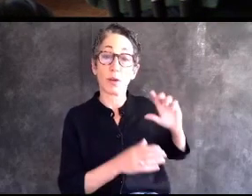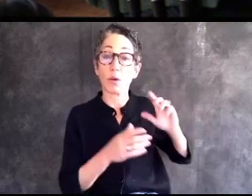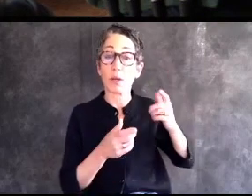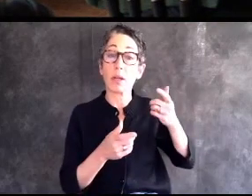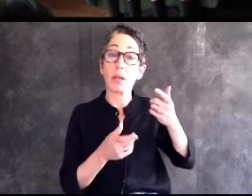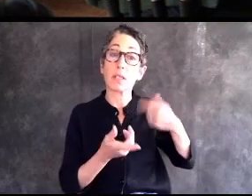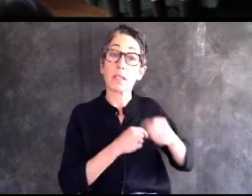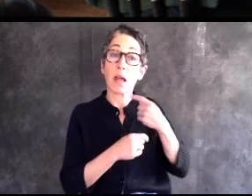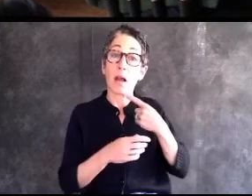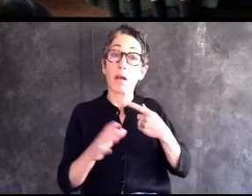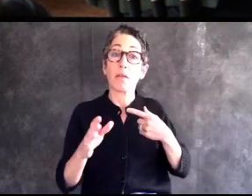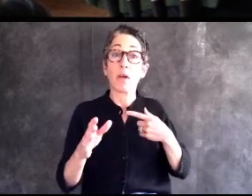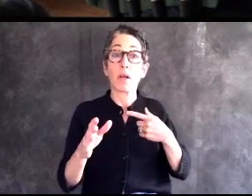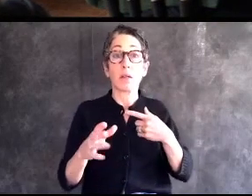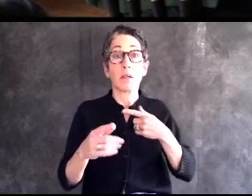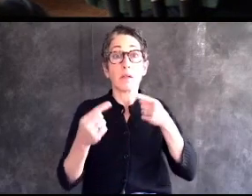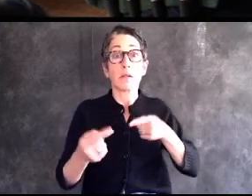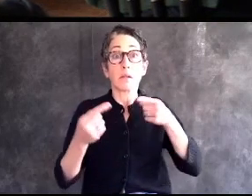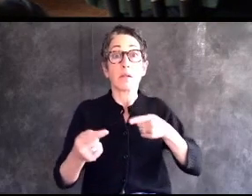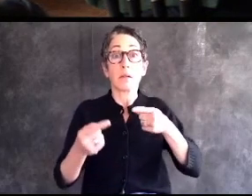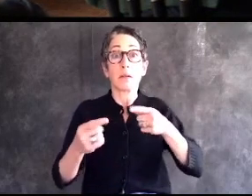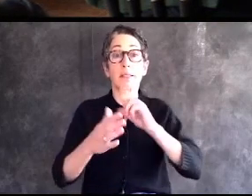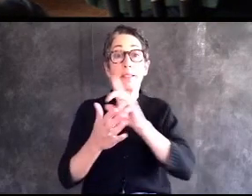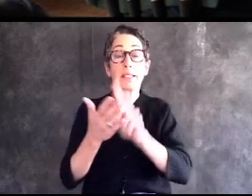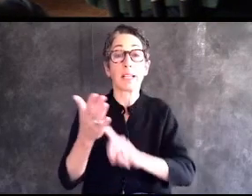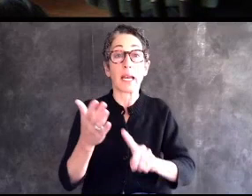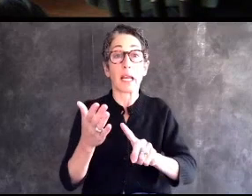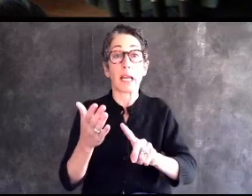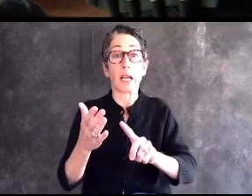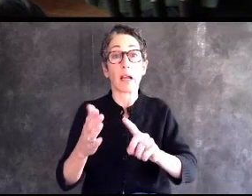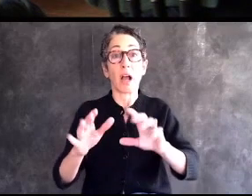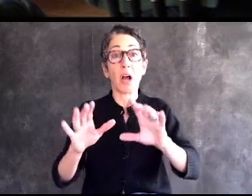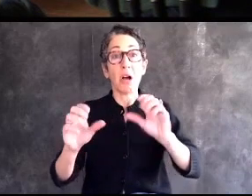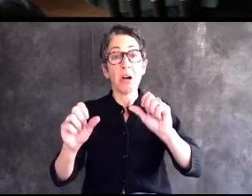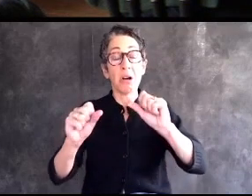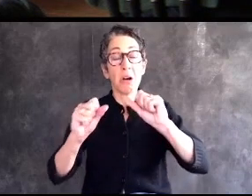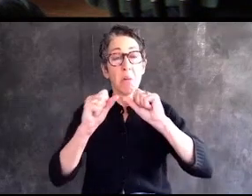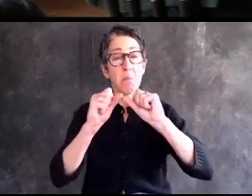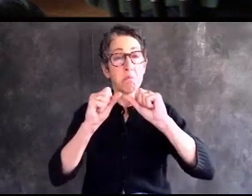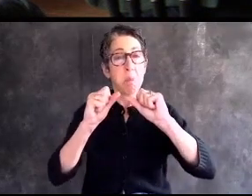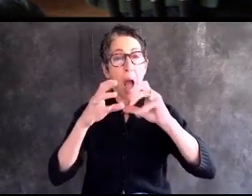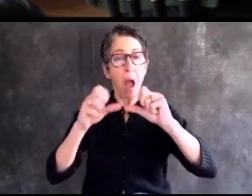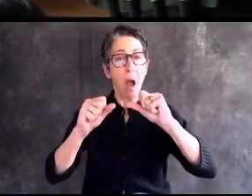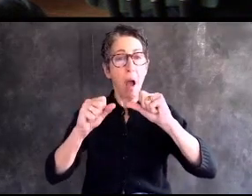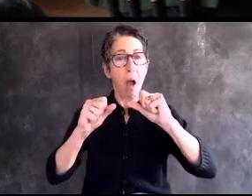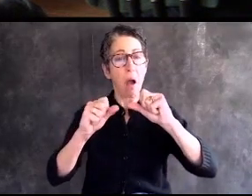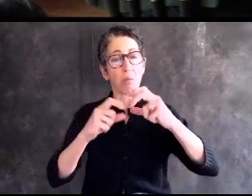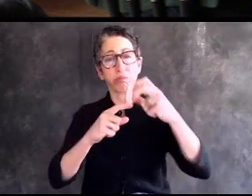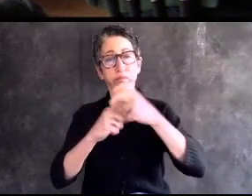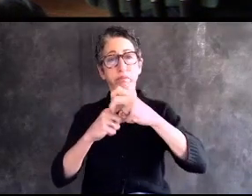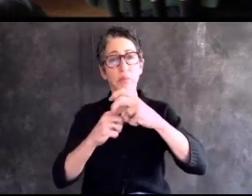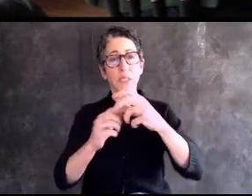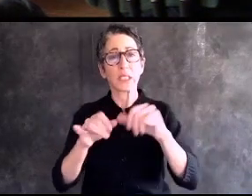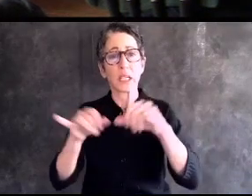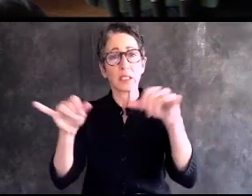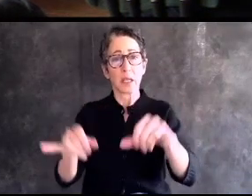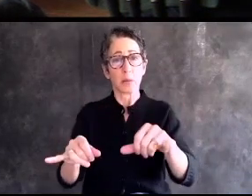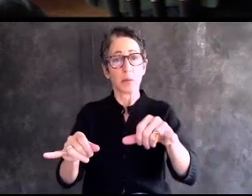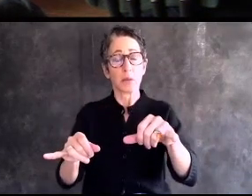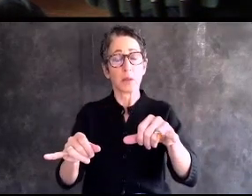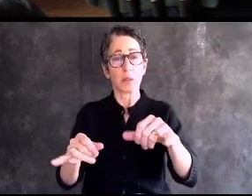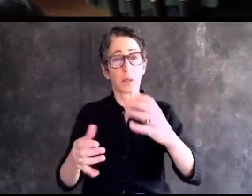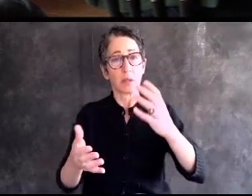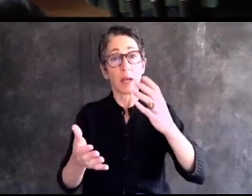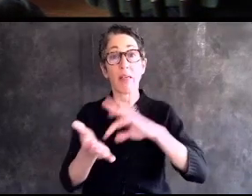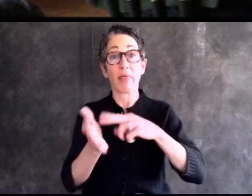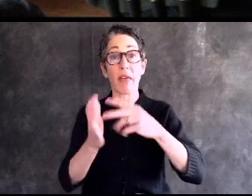generations, instead of designing too good systems that prevents new systems from happening, we make sure that,